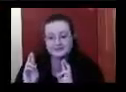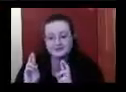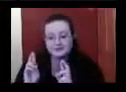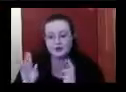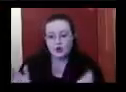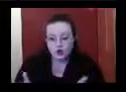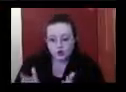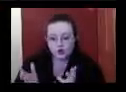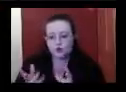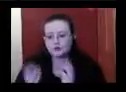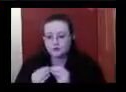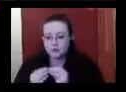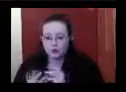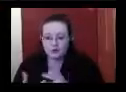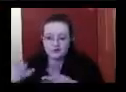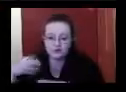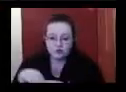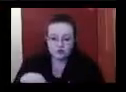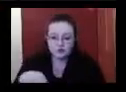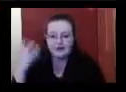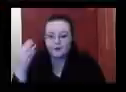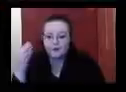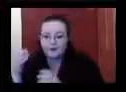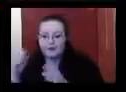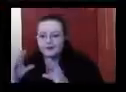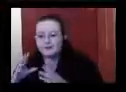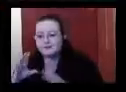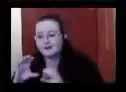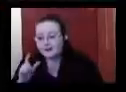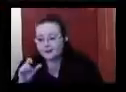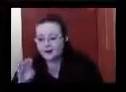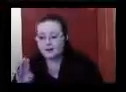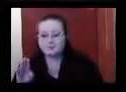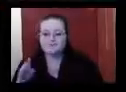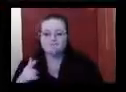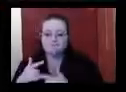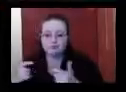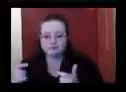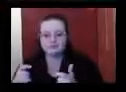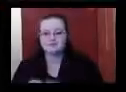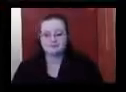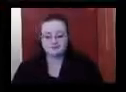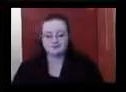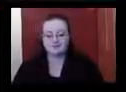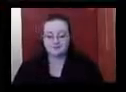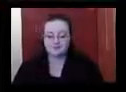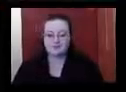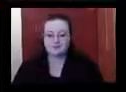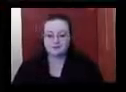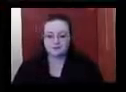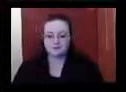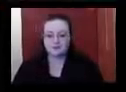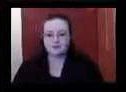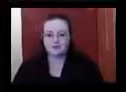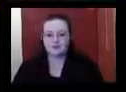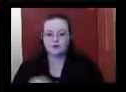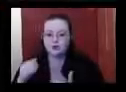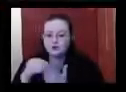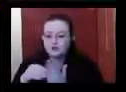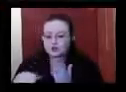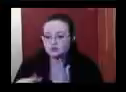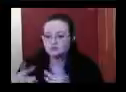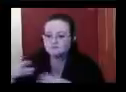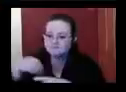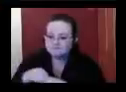encourage participation in school extracurricular opportunities. Students will belong to a class in their